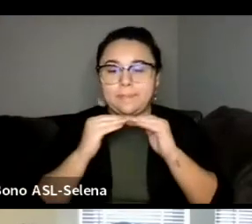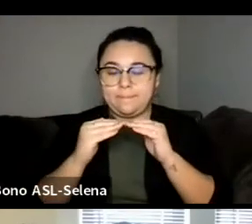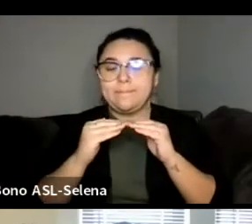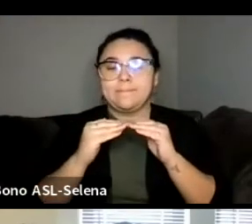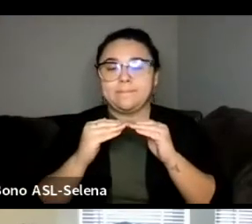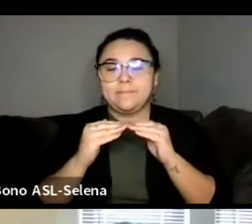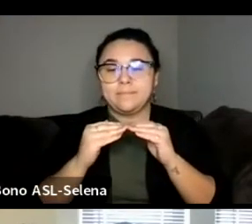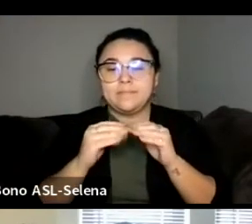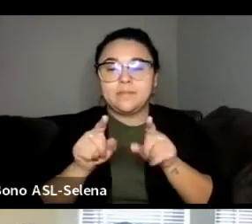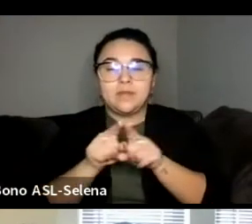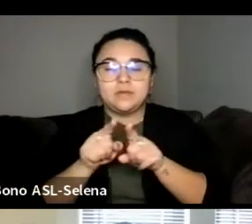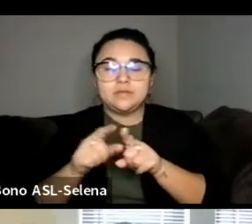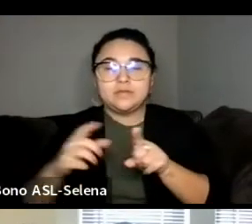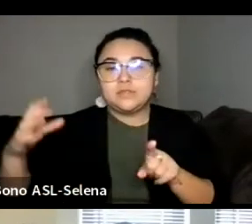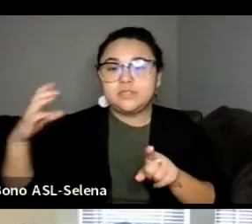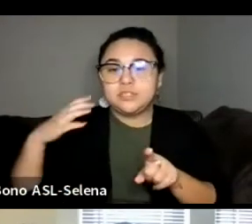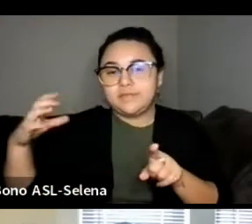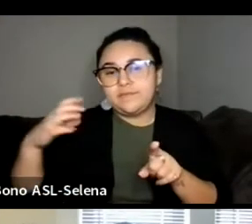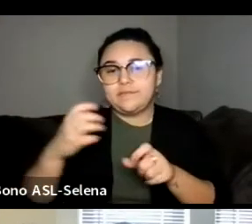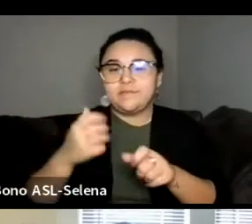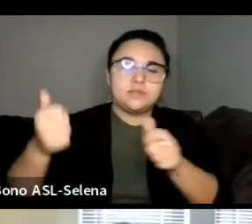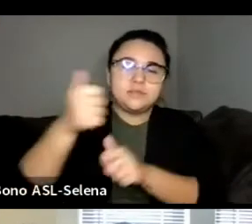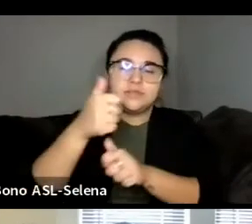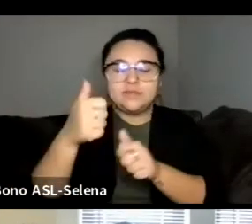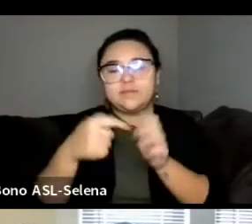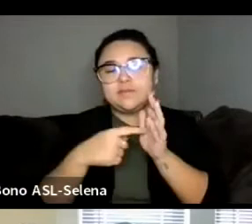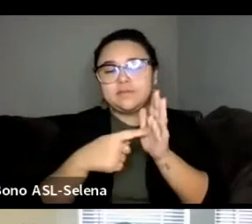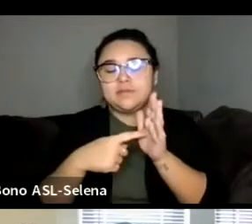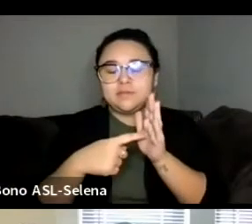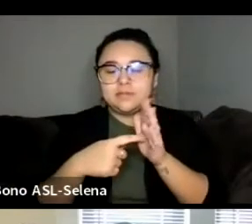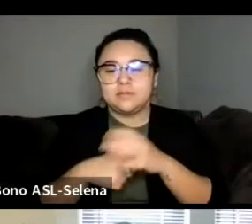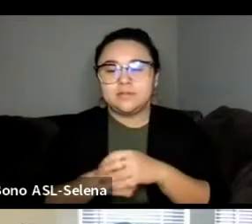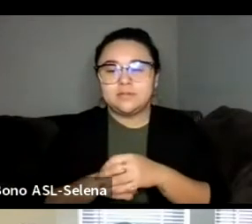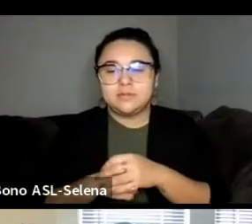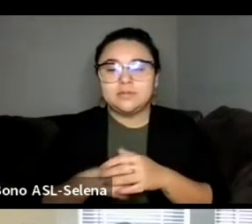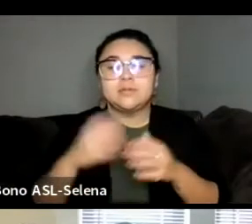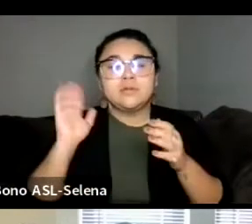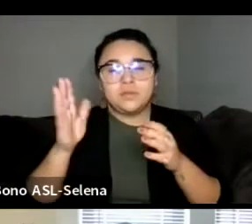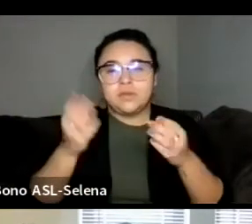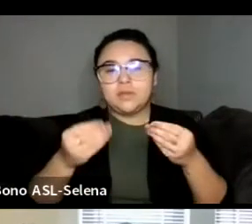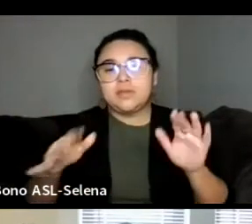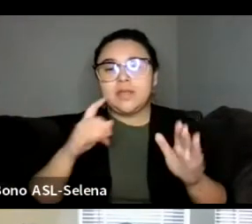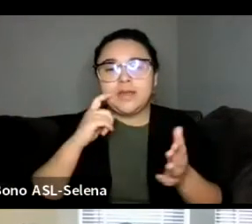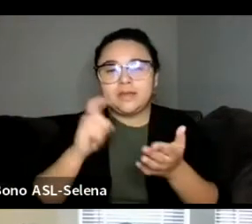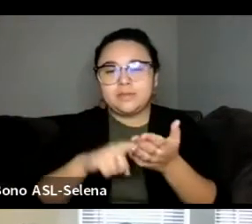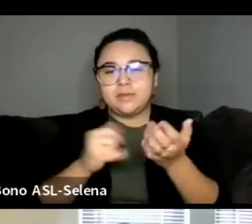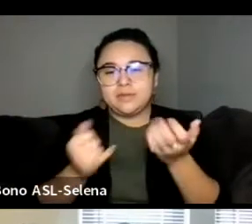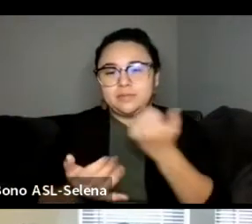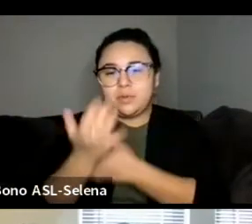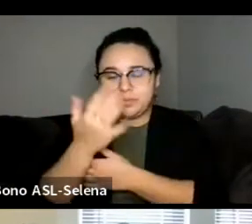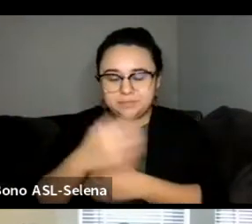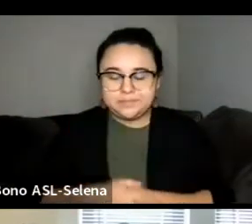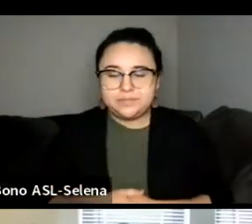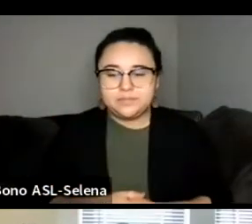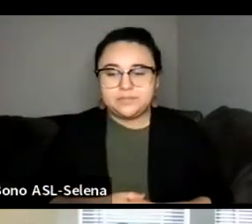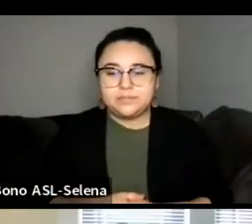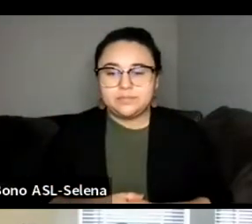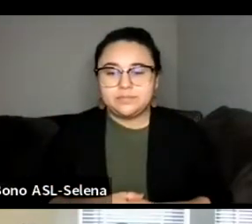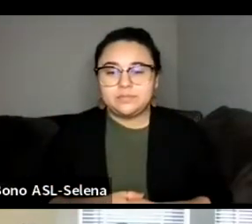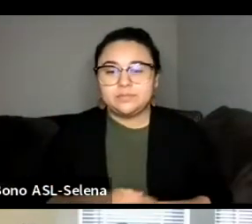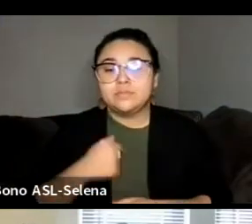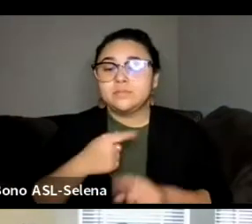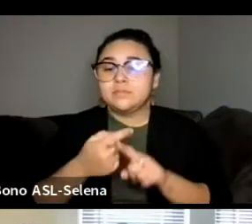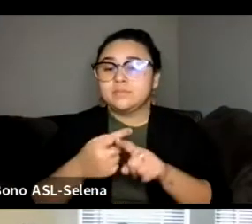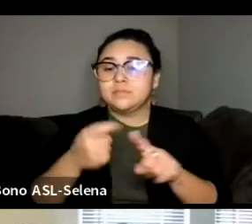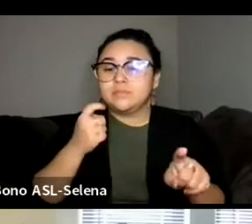Chief Representative. I'm going to be doing our land acknowledgement this morning. I'm coming to you